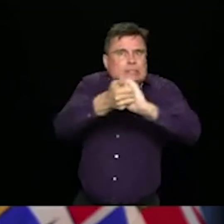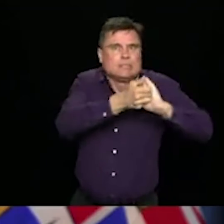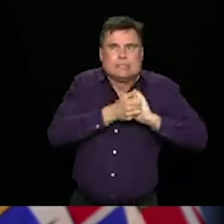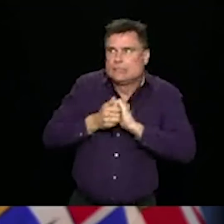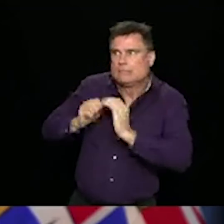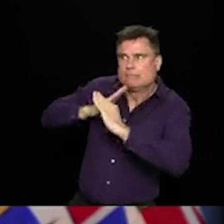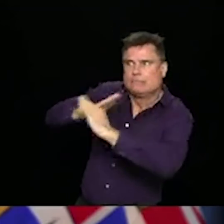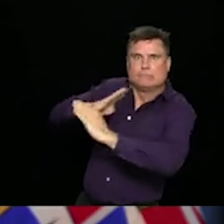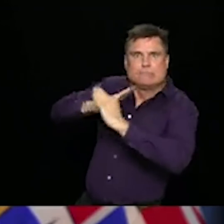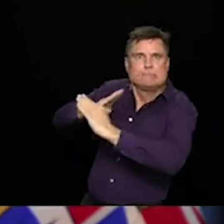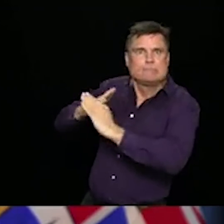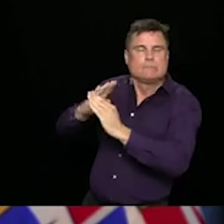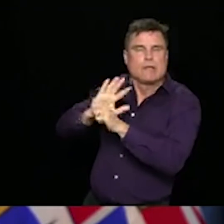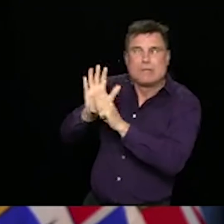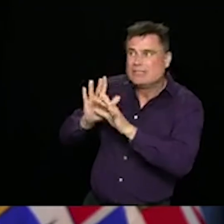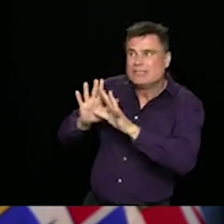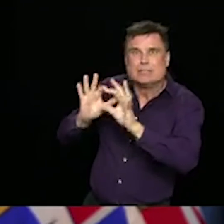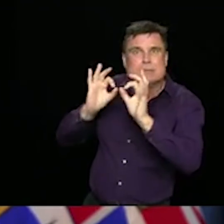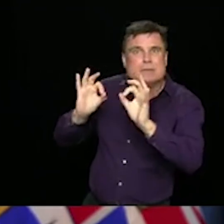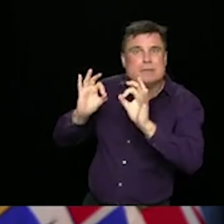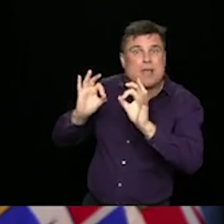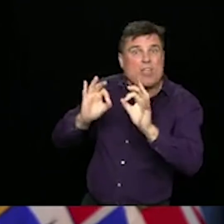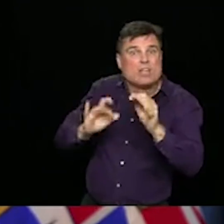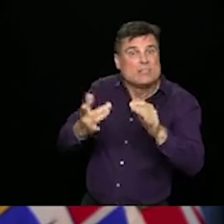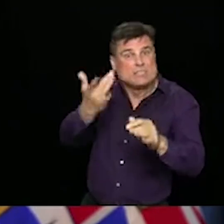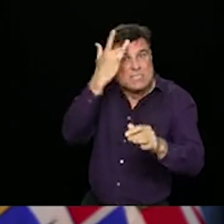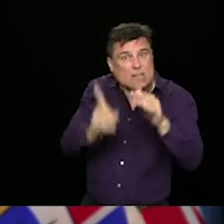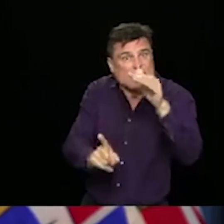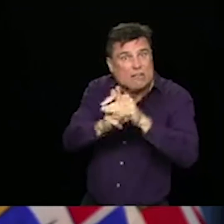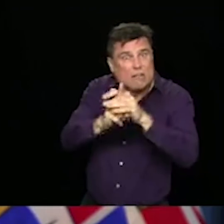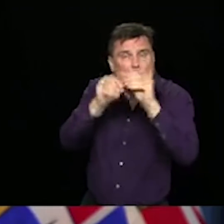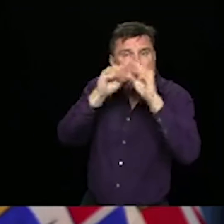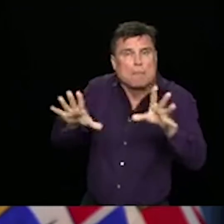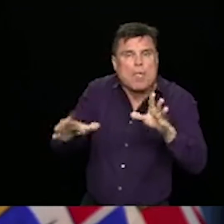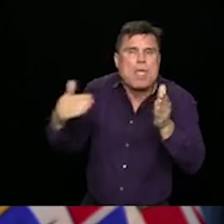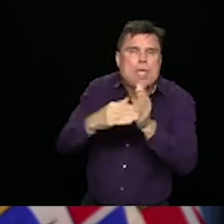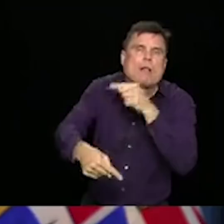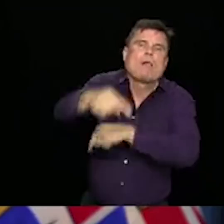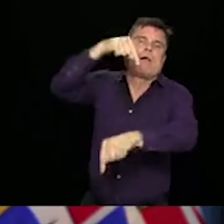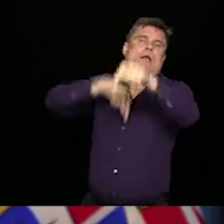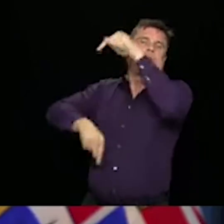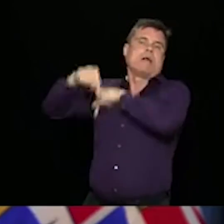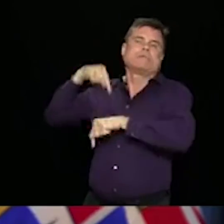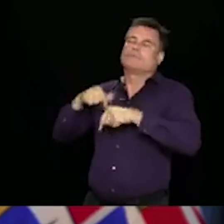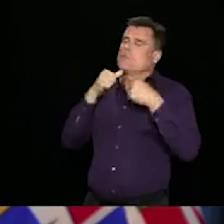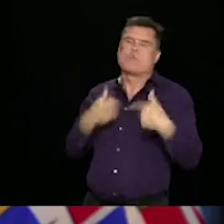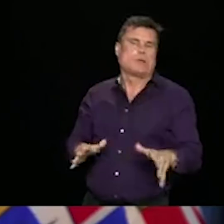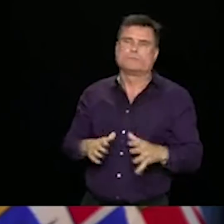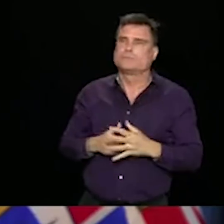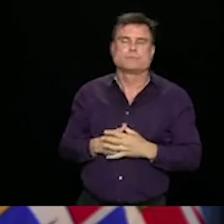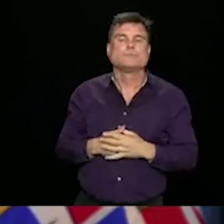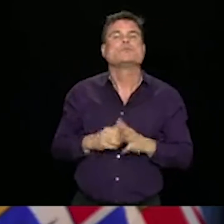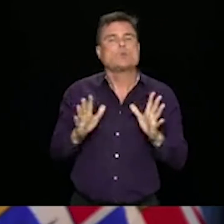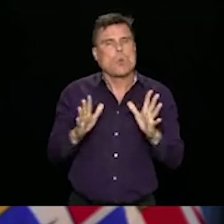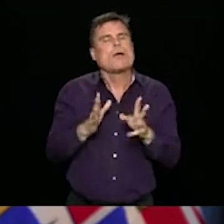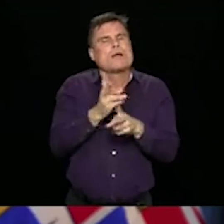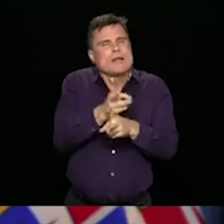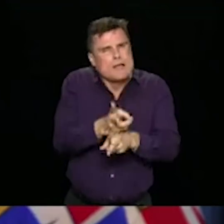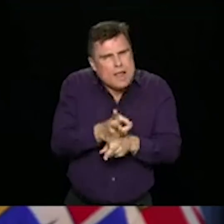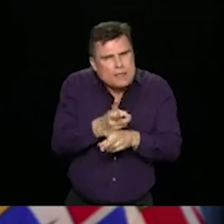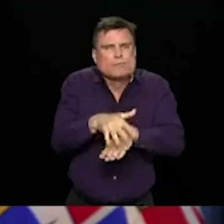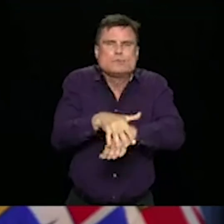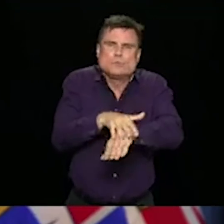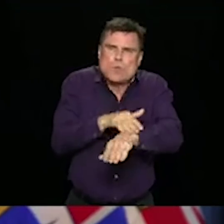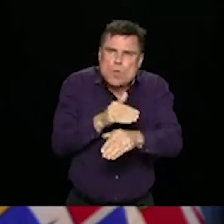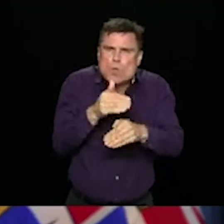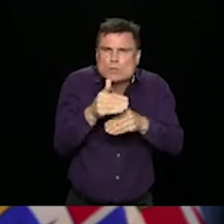keep this pandemic of COVID-19 at bay, we need to stay slow, start with a low number of people, that fewer